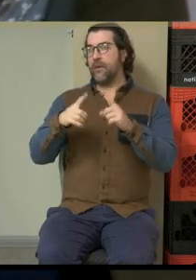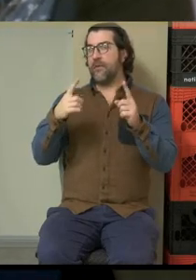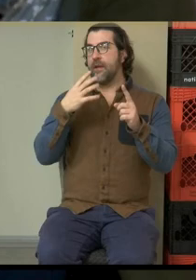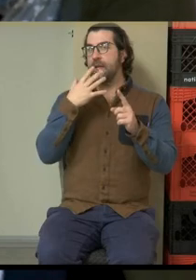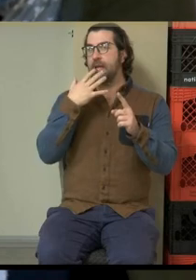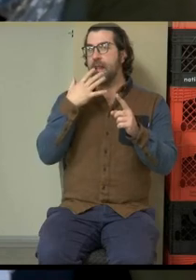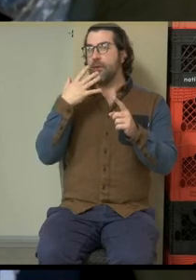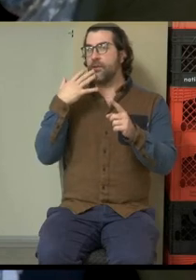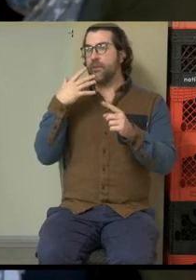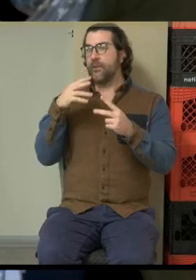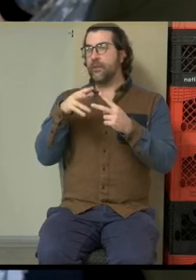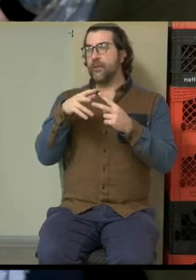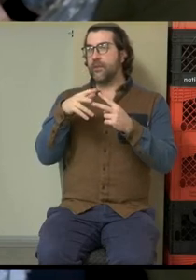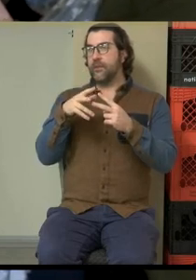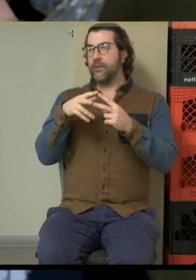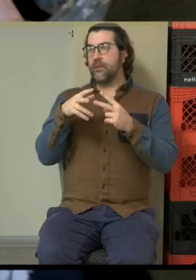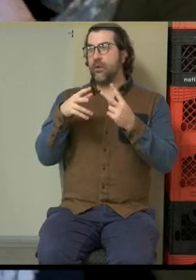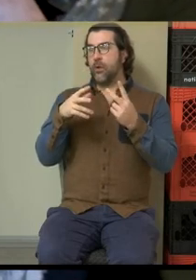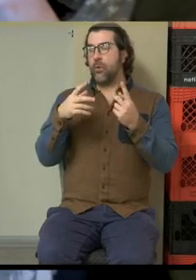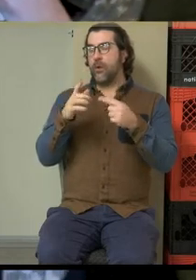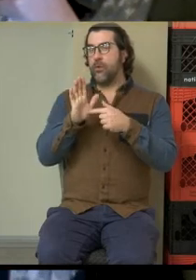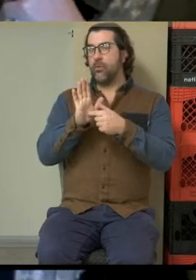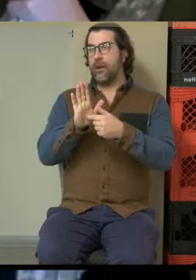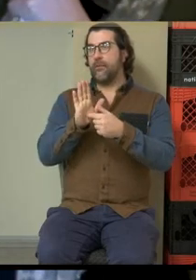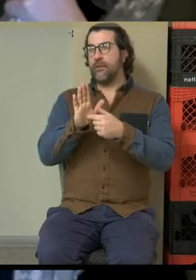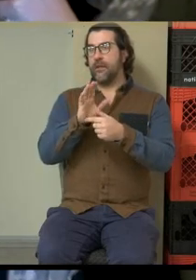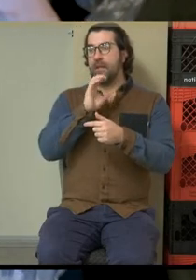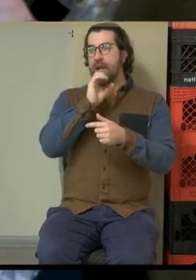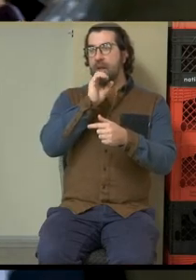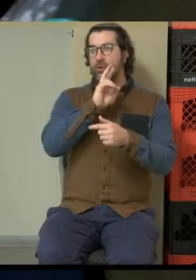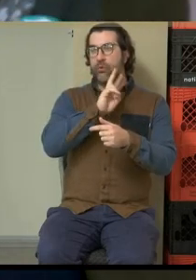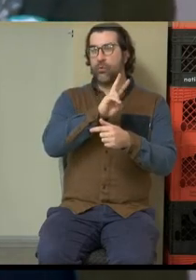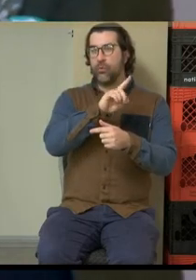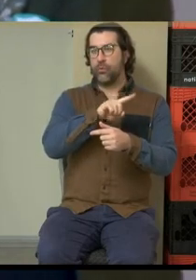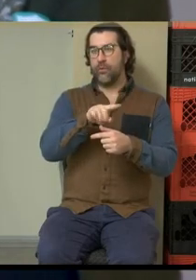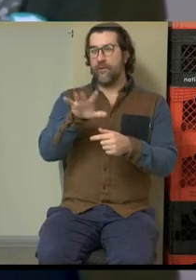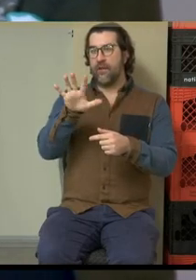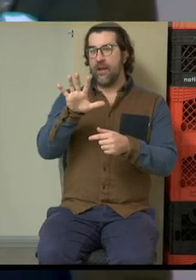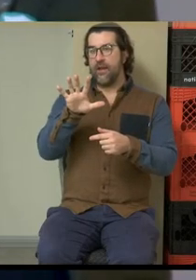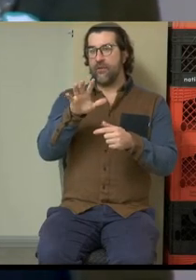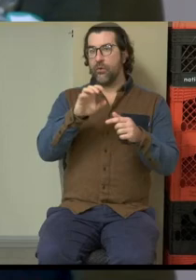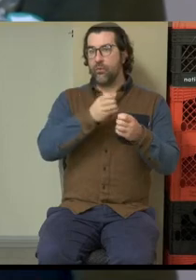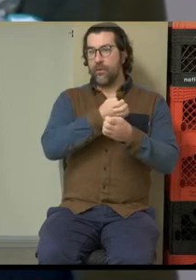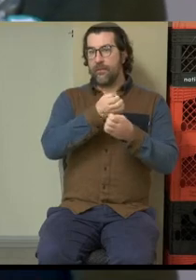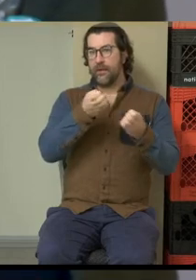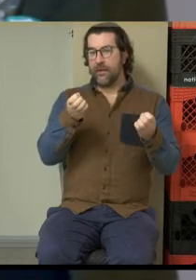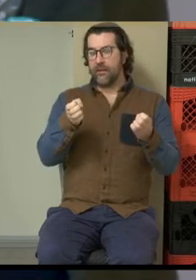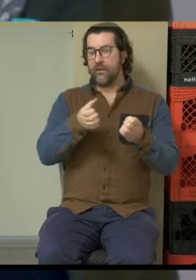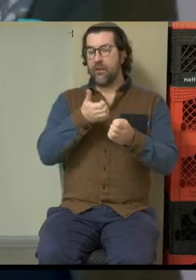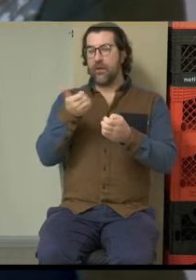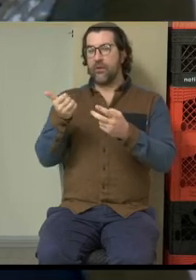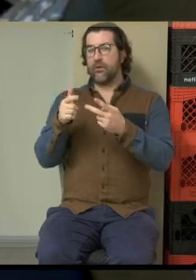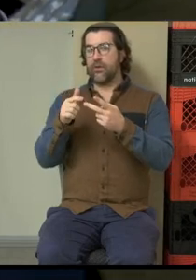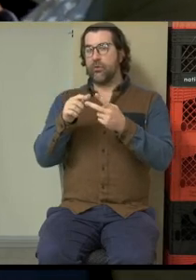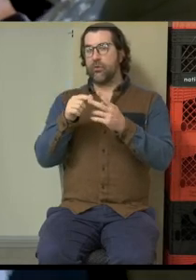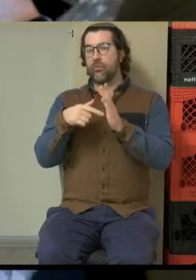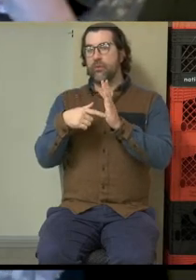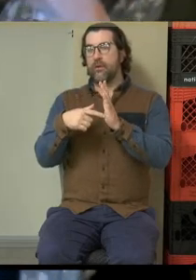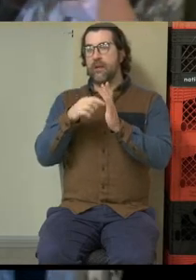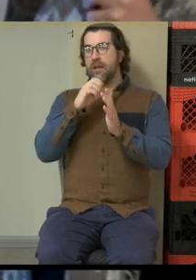here. One is representing ages 2 to 5 equipment, and the other one is representing